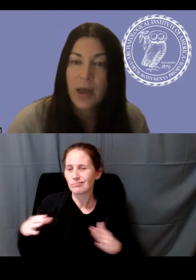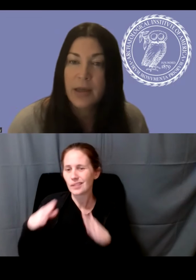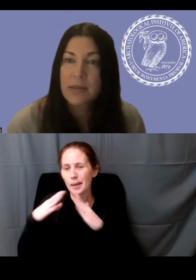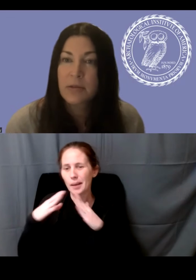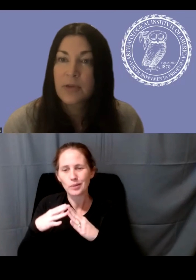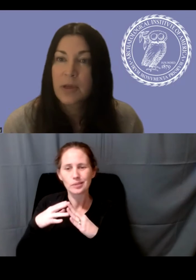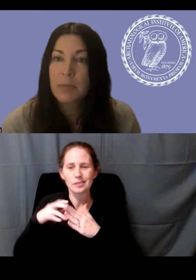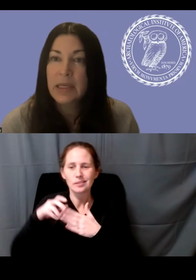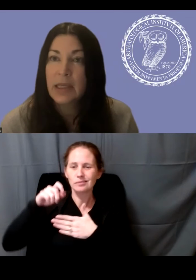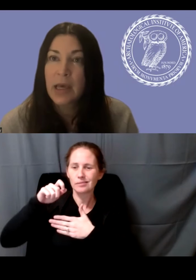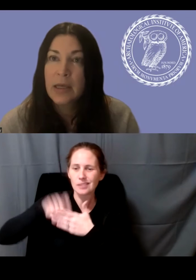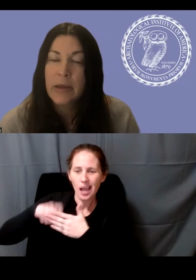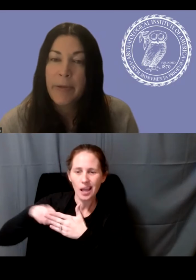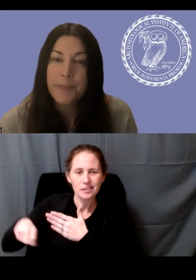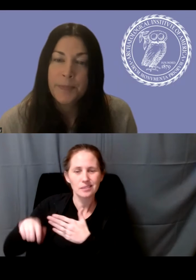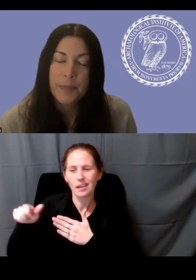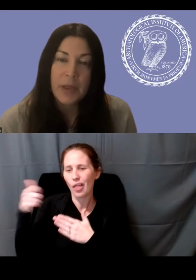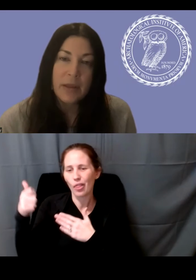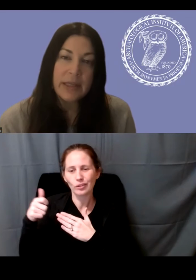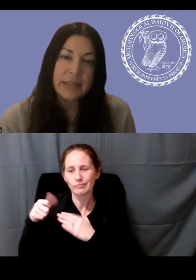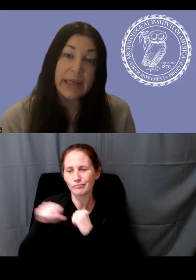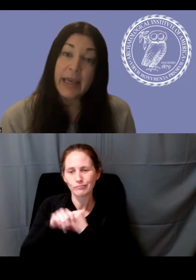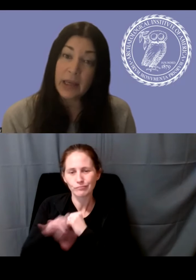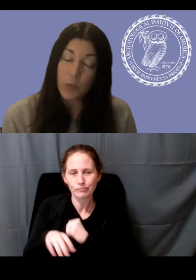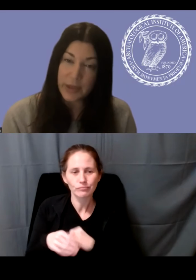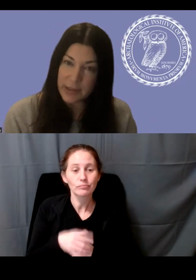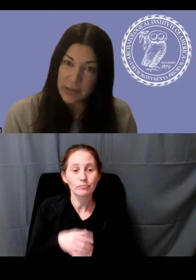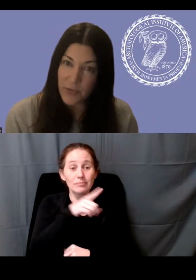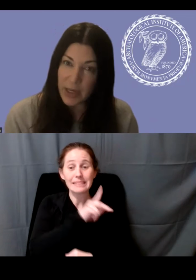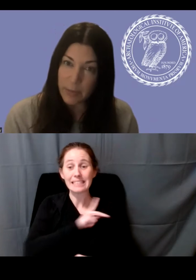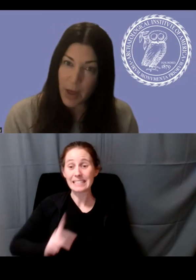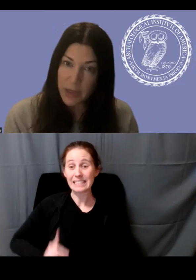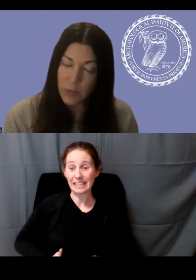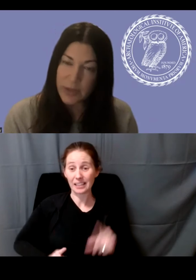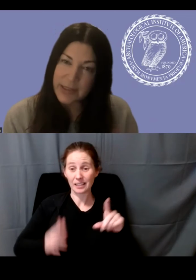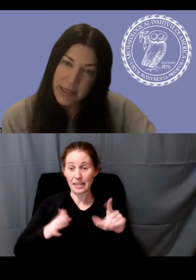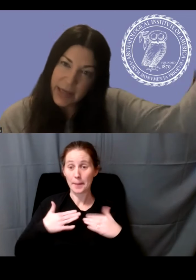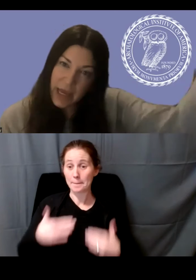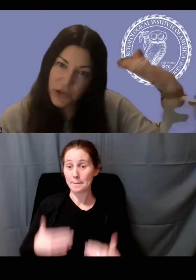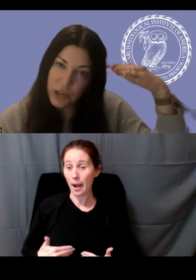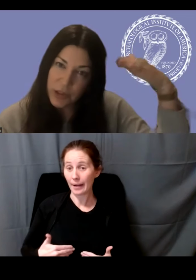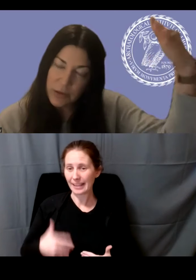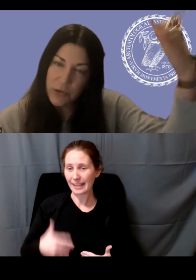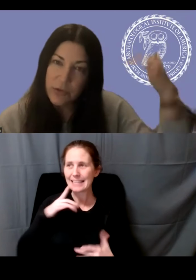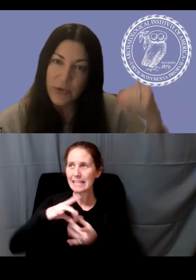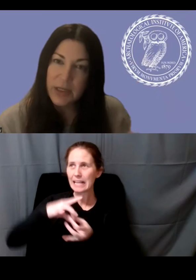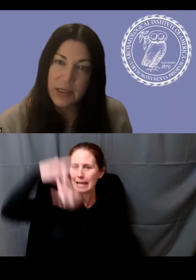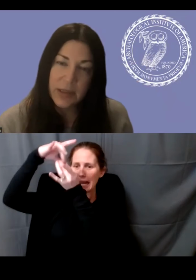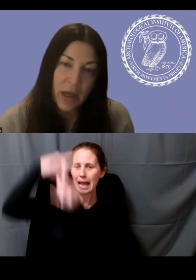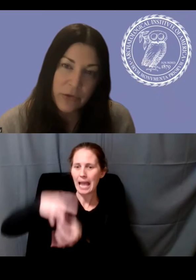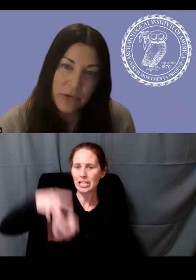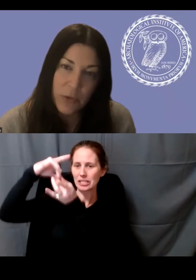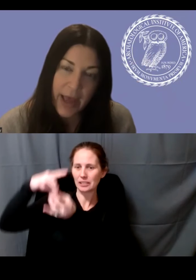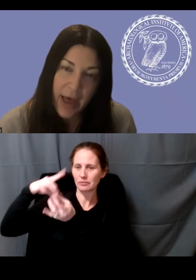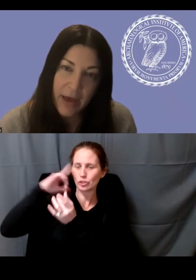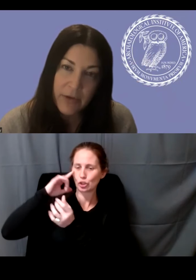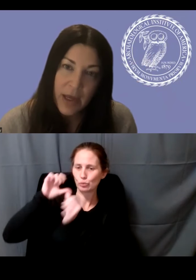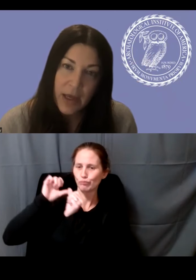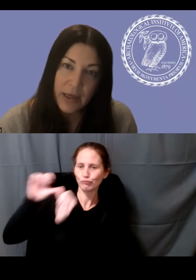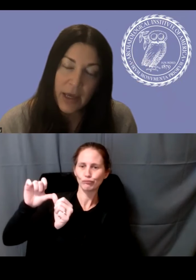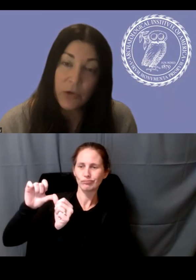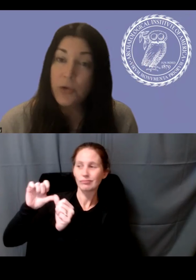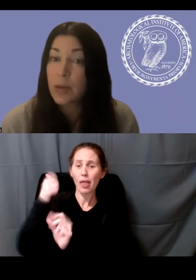other kinds of media. This king, with his divine body, with his connection to divinity that others don't